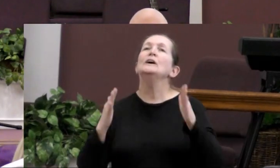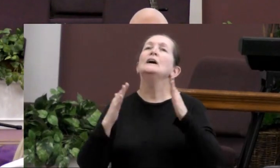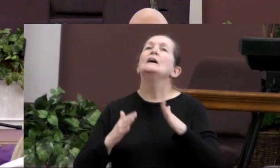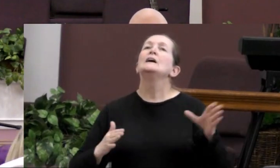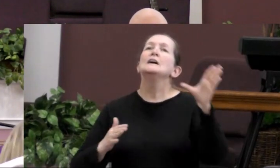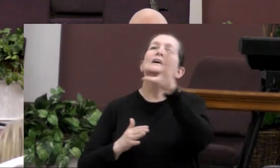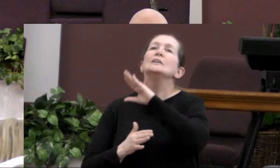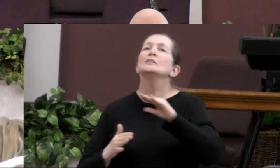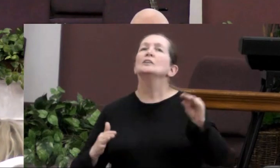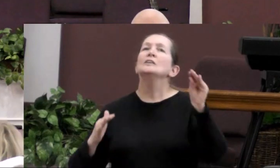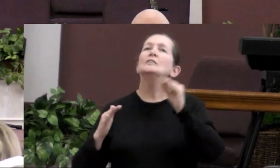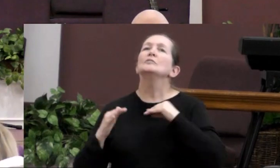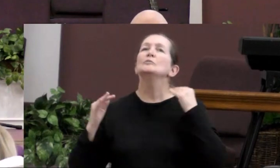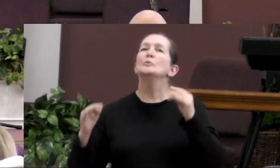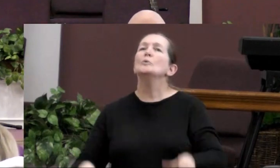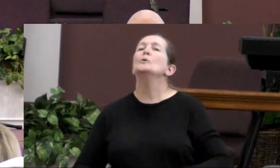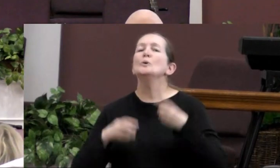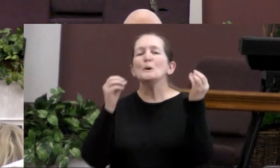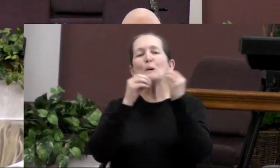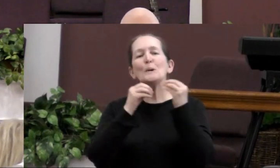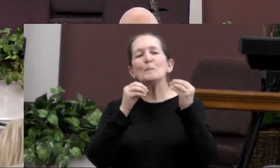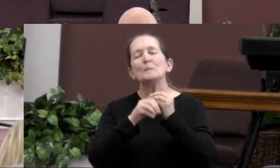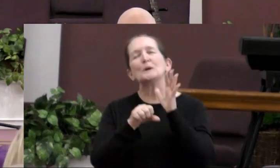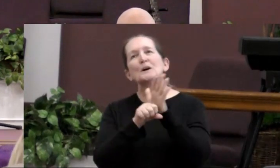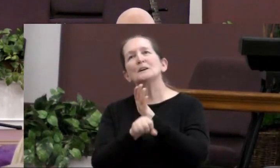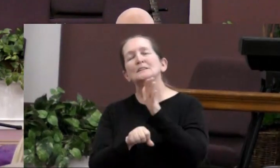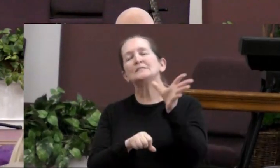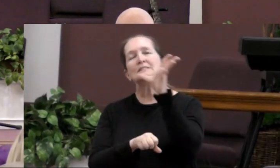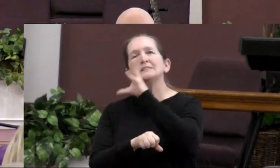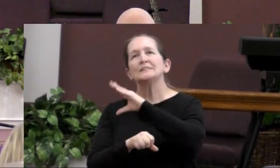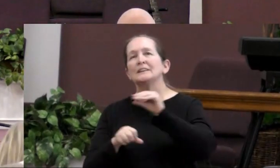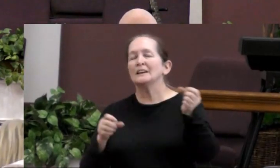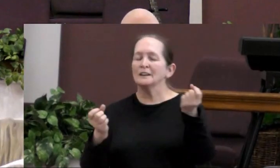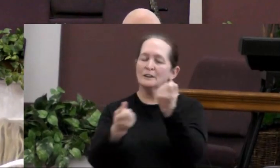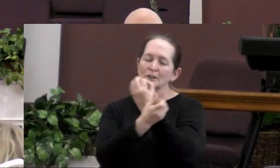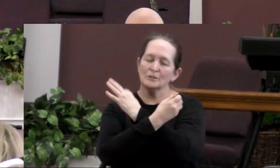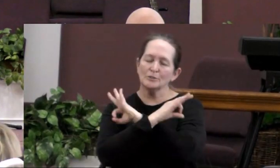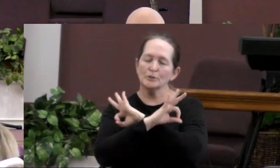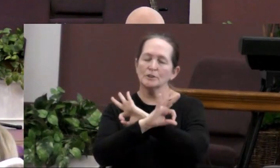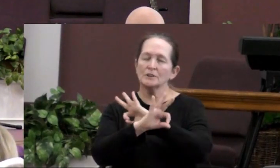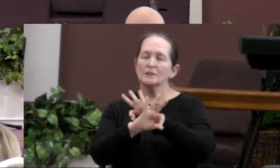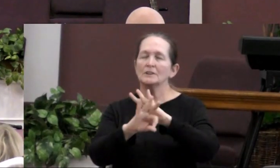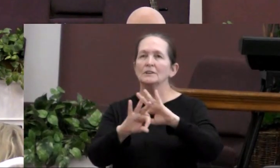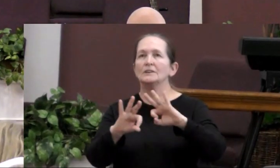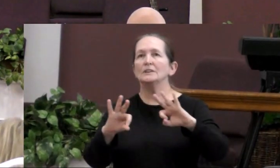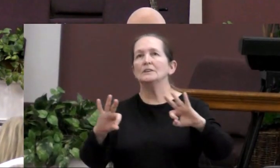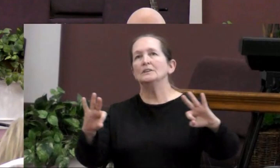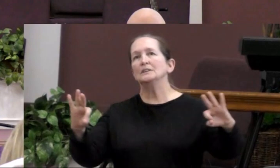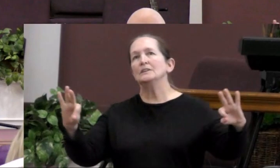Savior, and life more abundant and